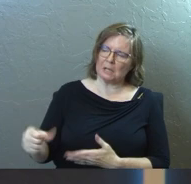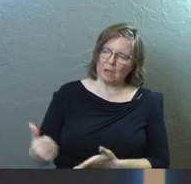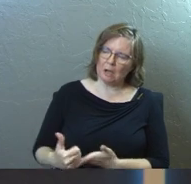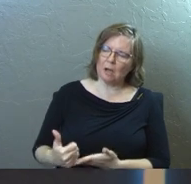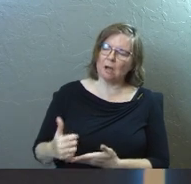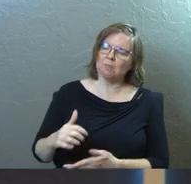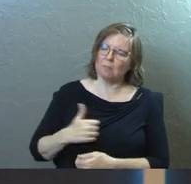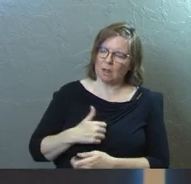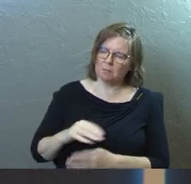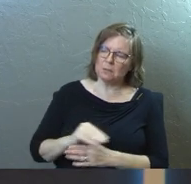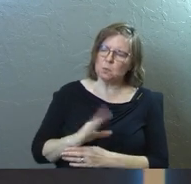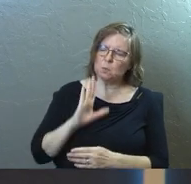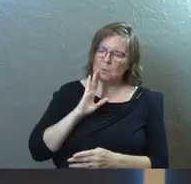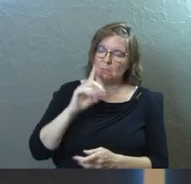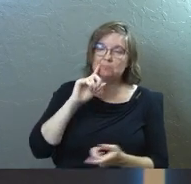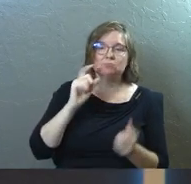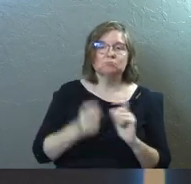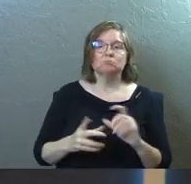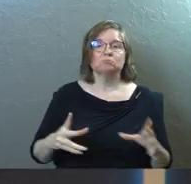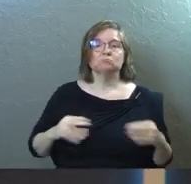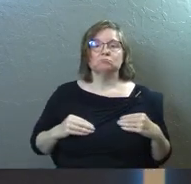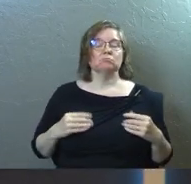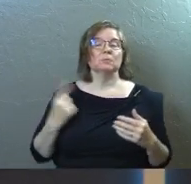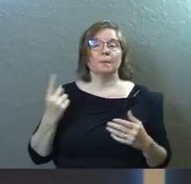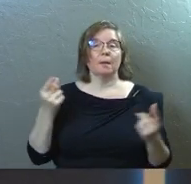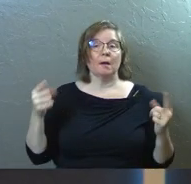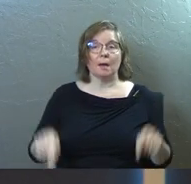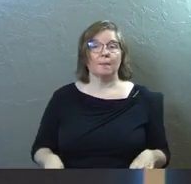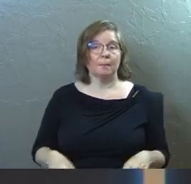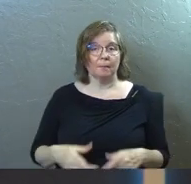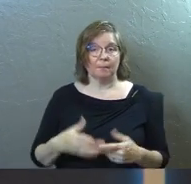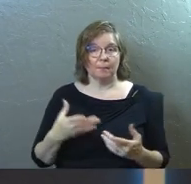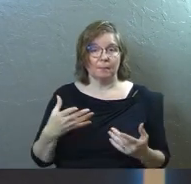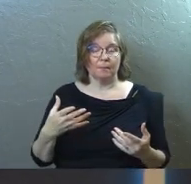with him." So something has happened in this space,